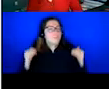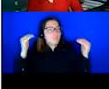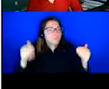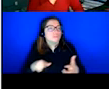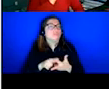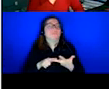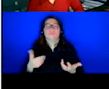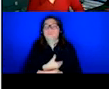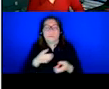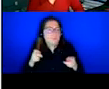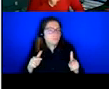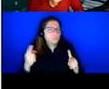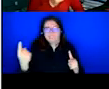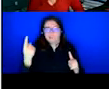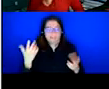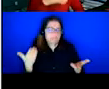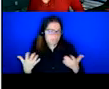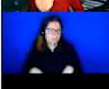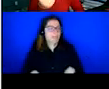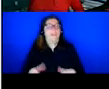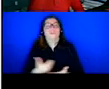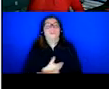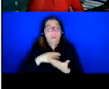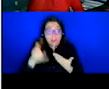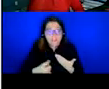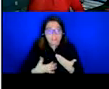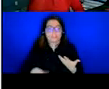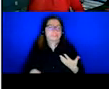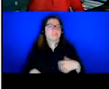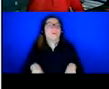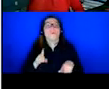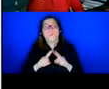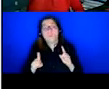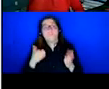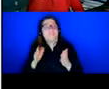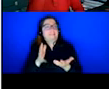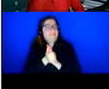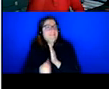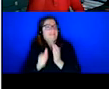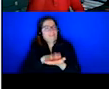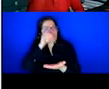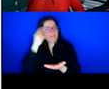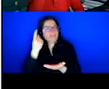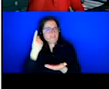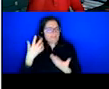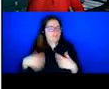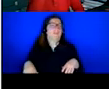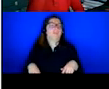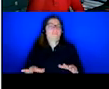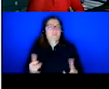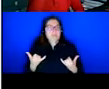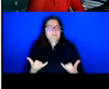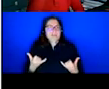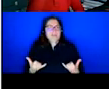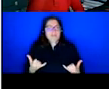opportunity? And kind of thinking about that. It's a new project, kind of thinking, or is it a skill development focus? What do you want to do immediately in